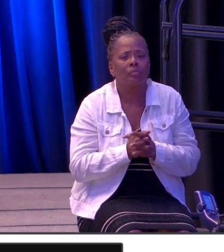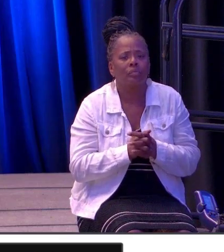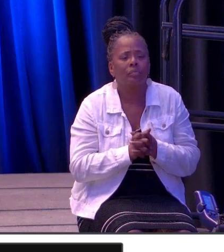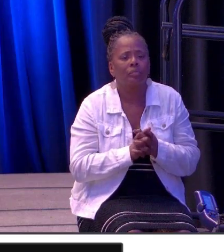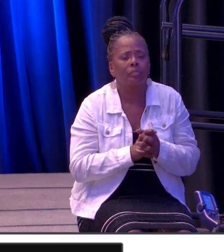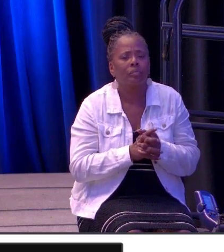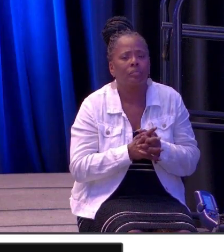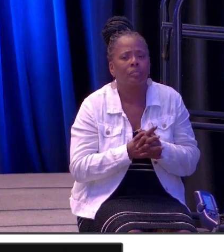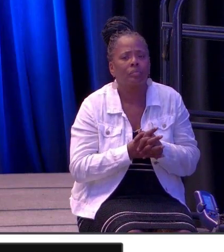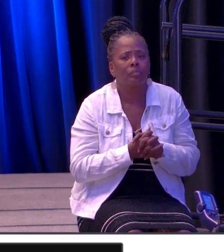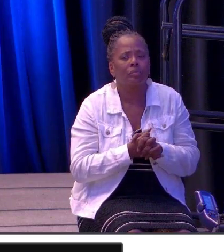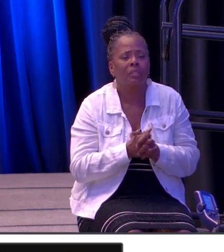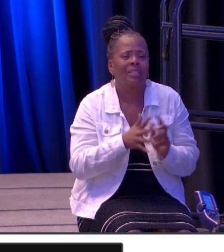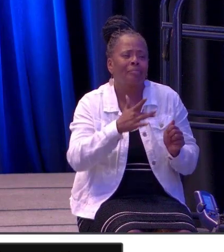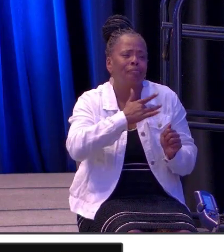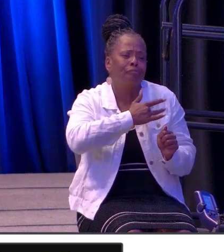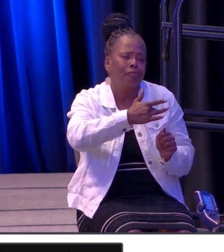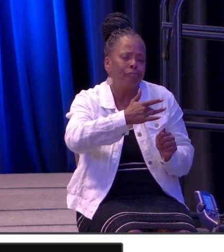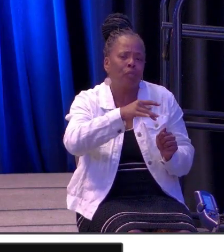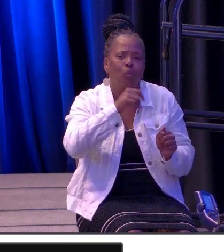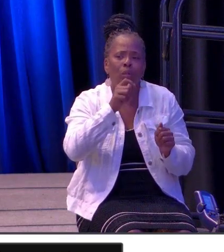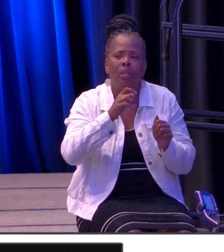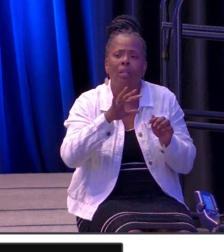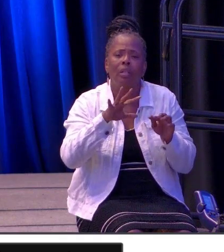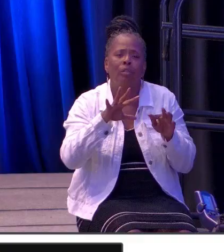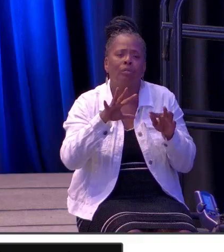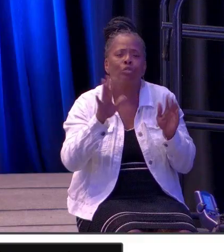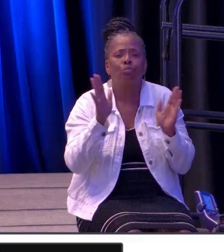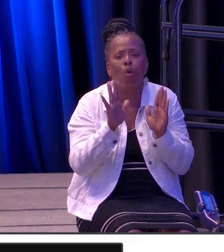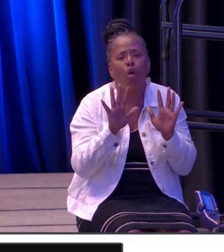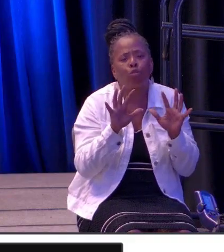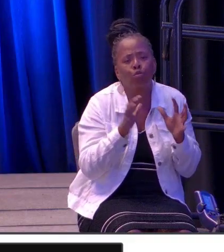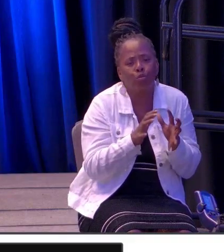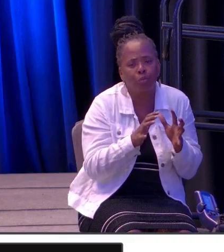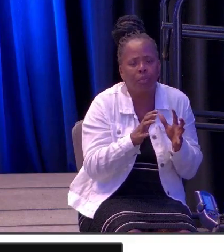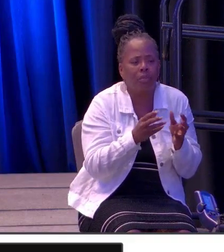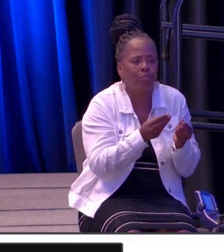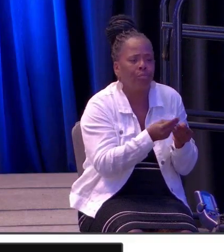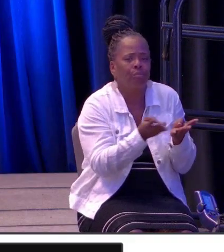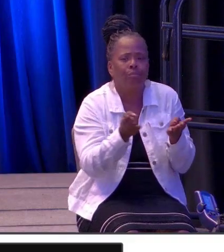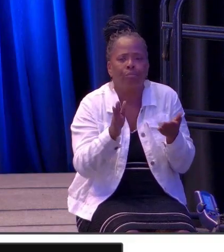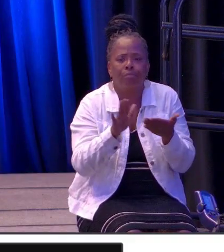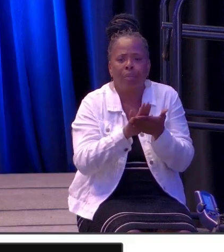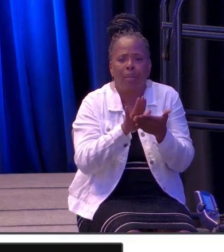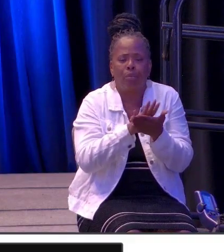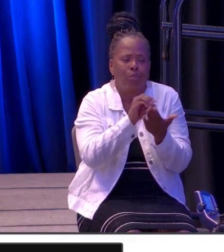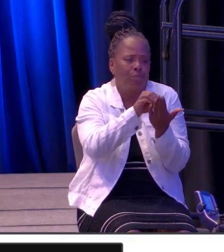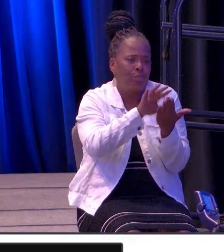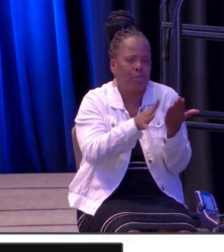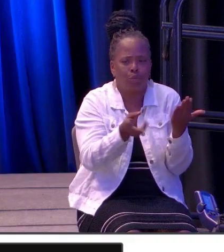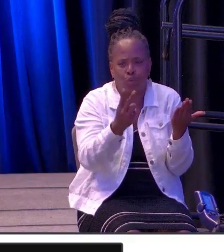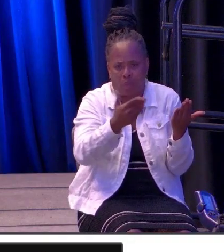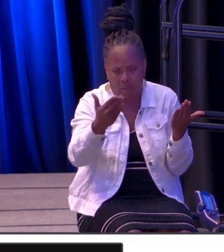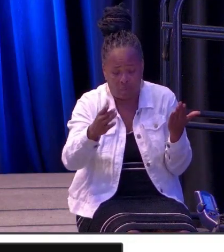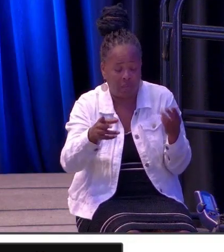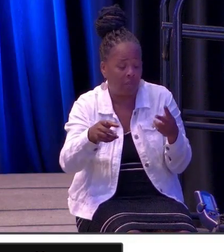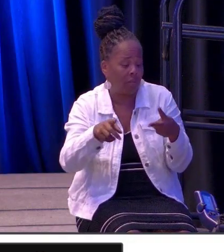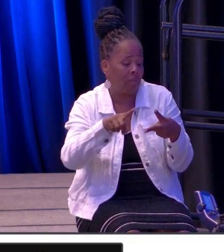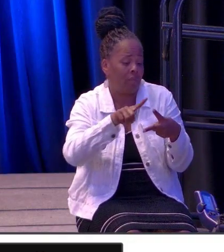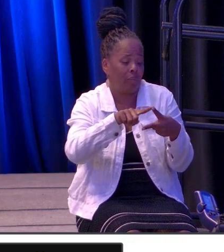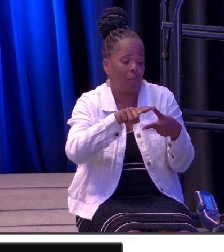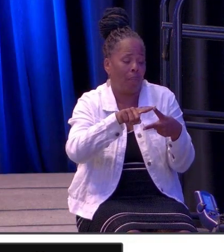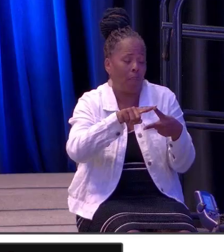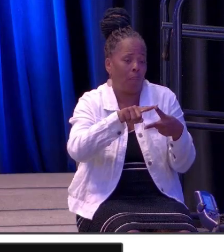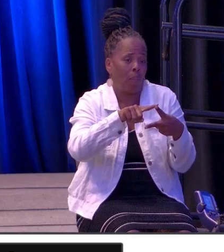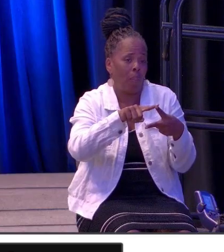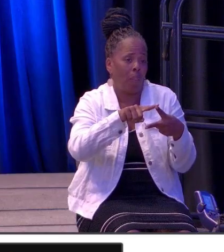usually what we do in small groups is we hand out a piece of paper and we ask everybody to write two things. One, what can you